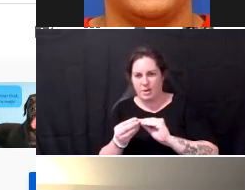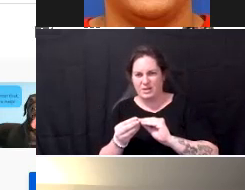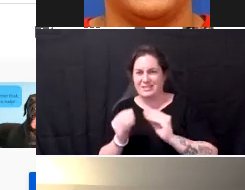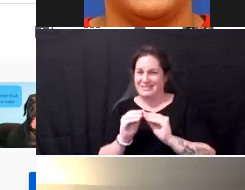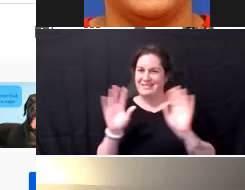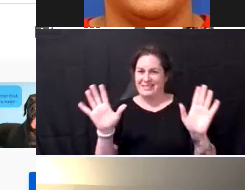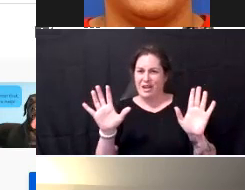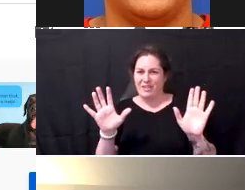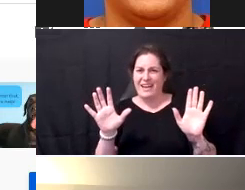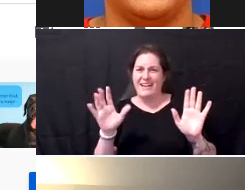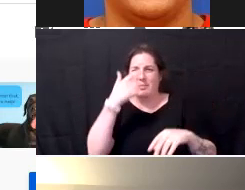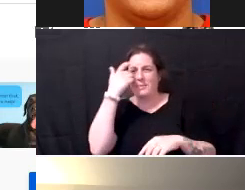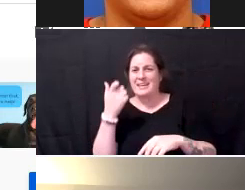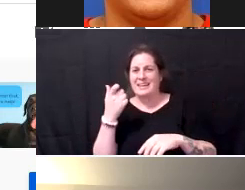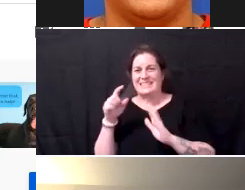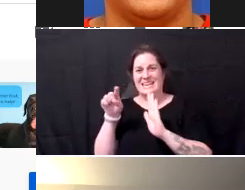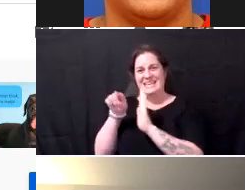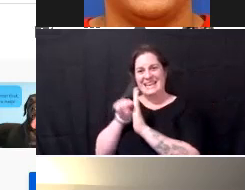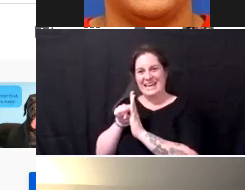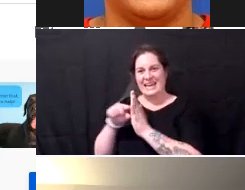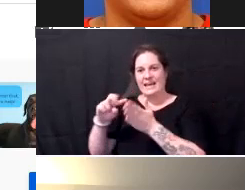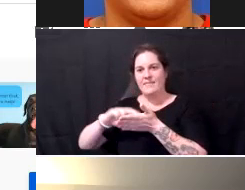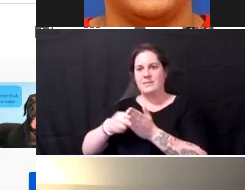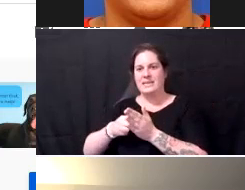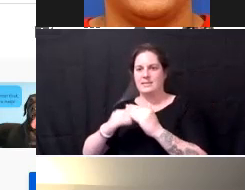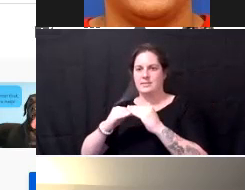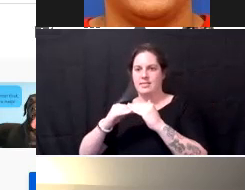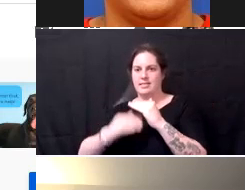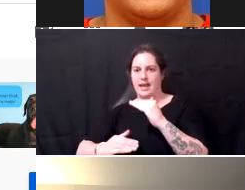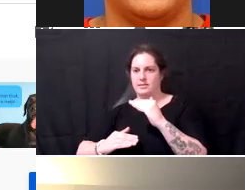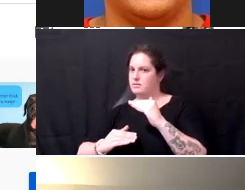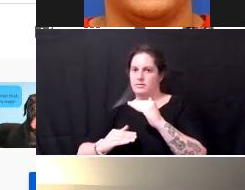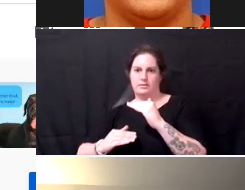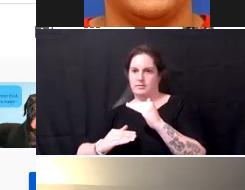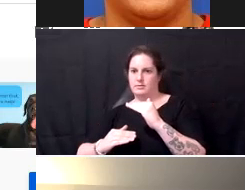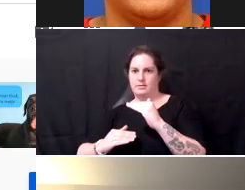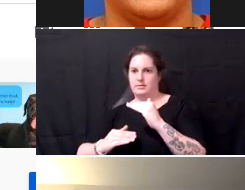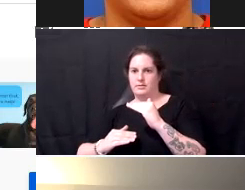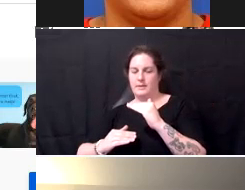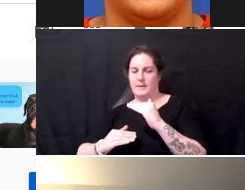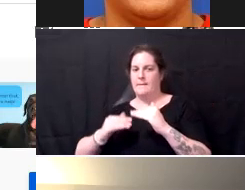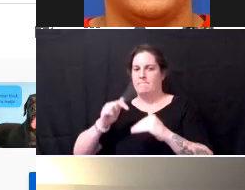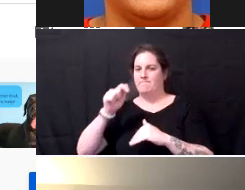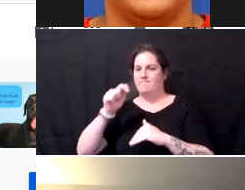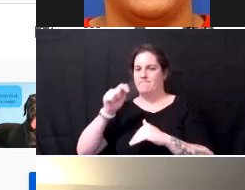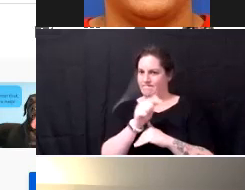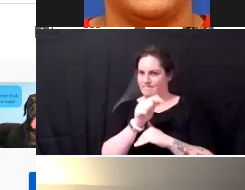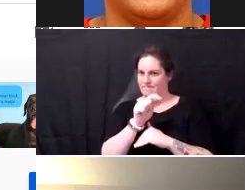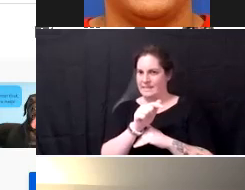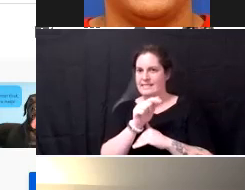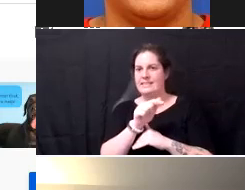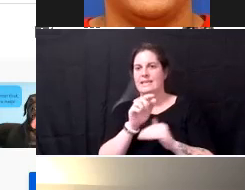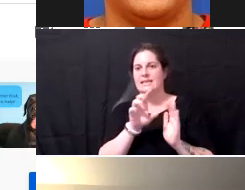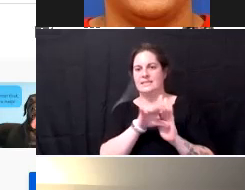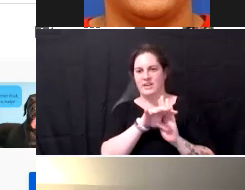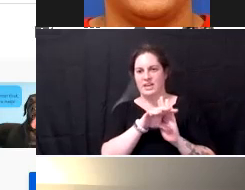think negative means less than. When he says that, he's not